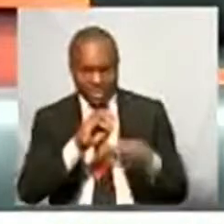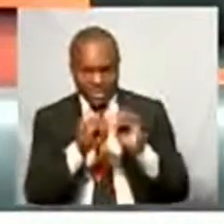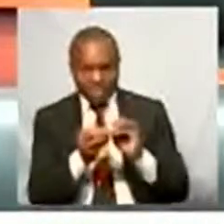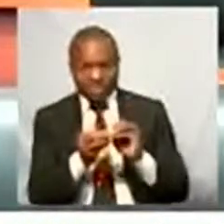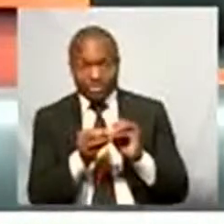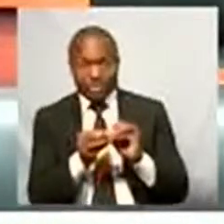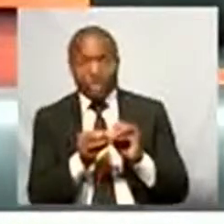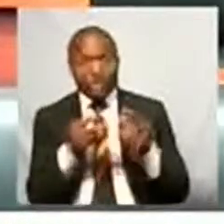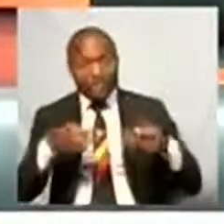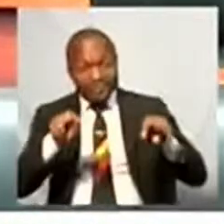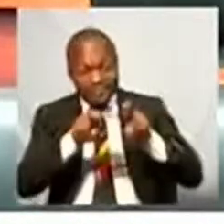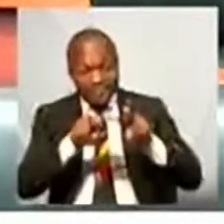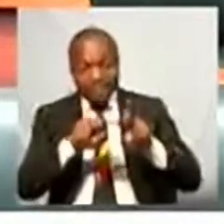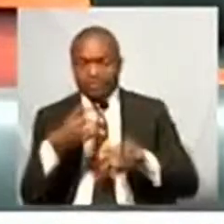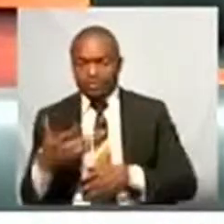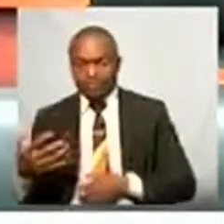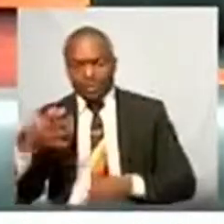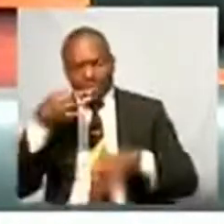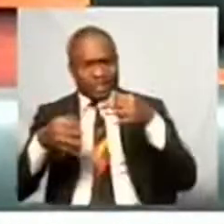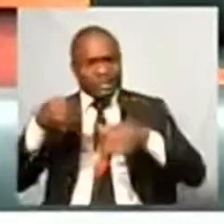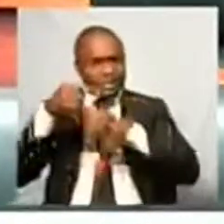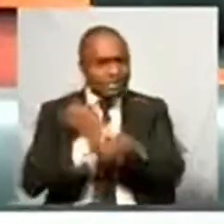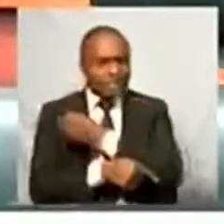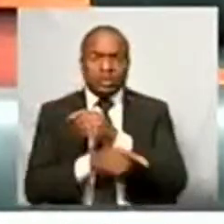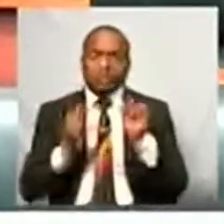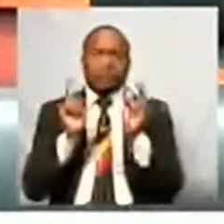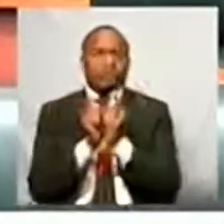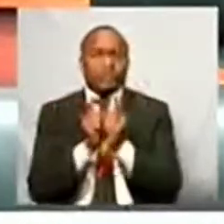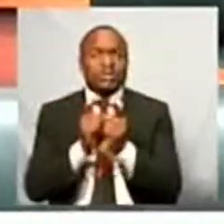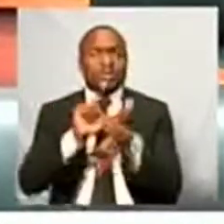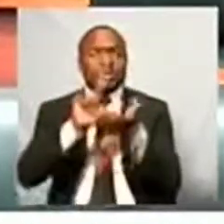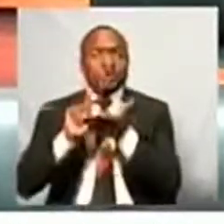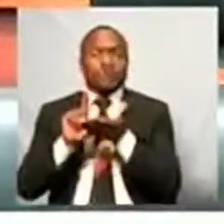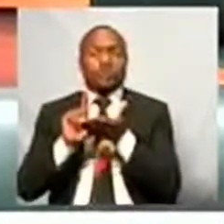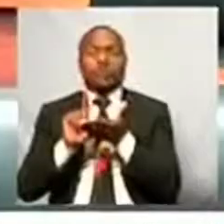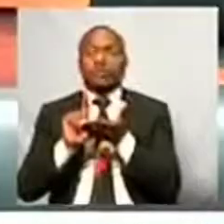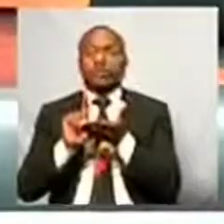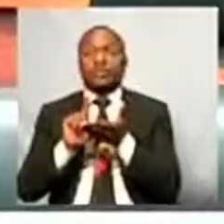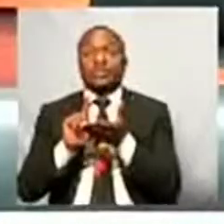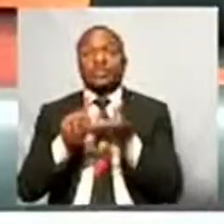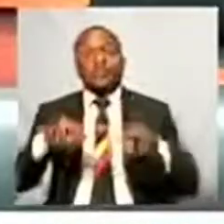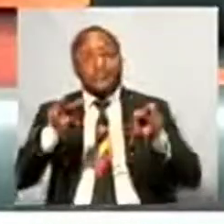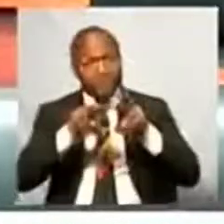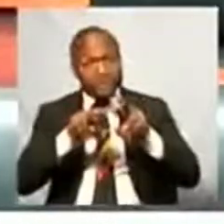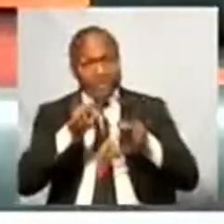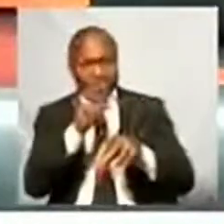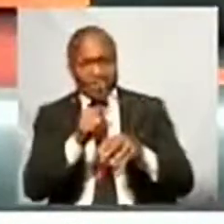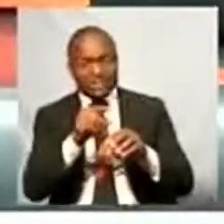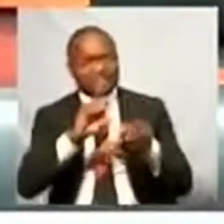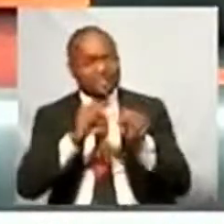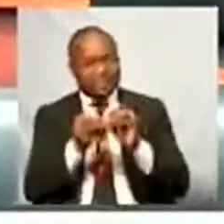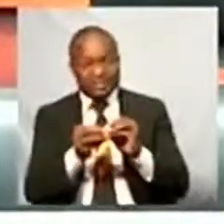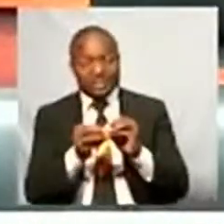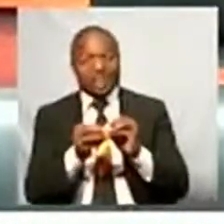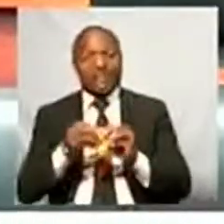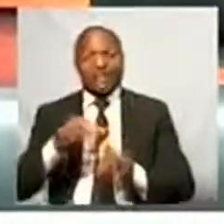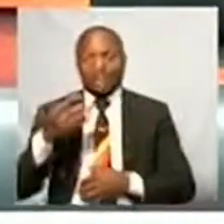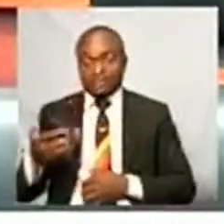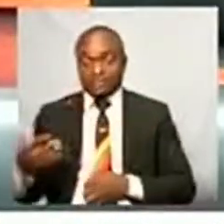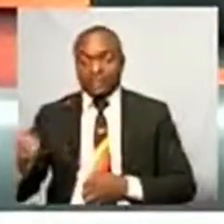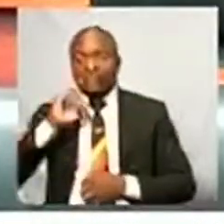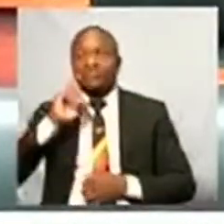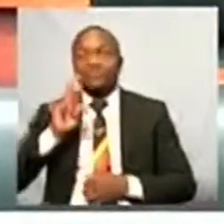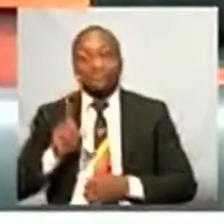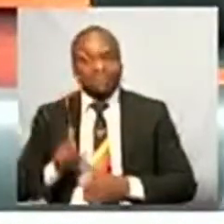asset, whether it exceeds, Mr. Speaker, or it meets the loan value. So, Mr. Speaker, just using that ratio, Mr. Speaker, the asset, Mr. Speaker, should